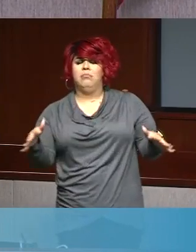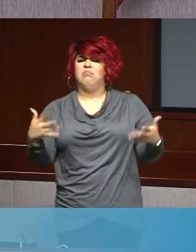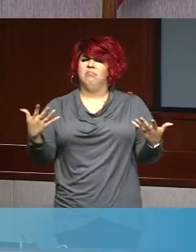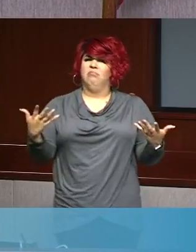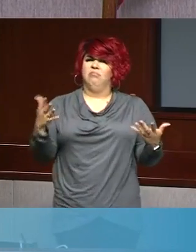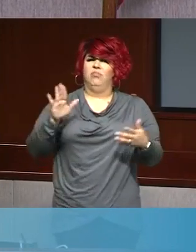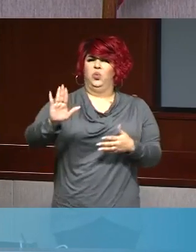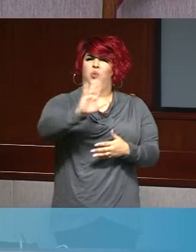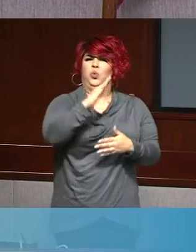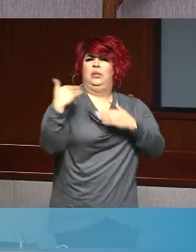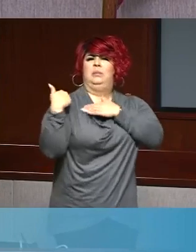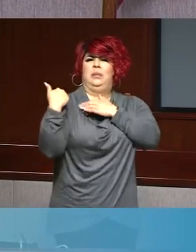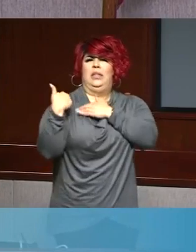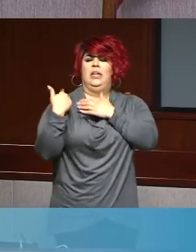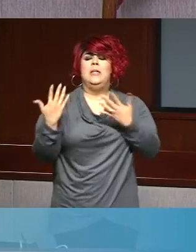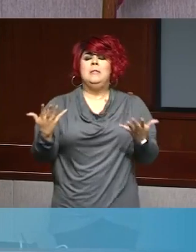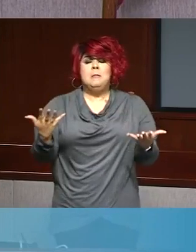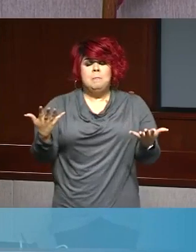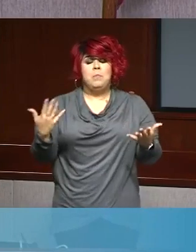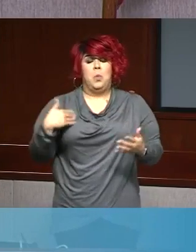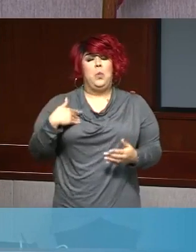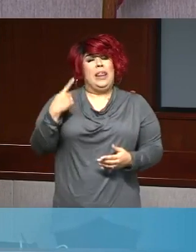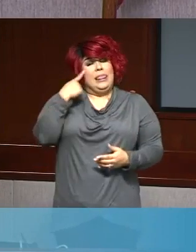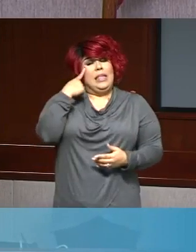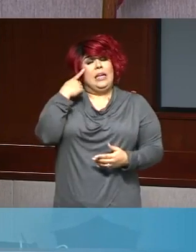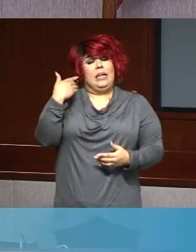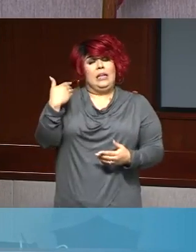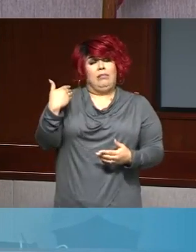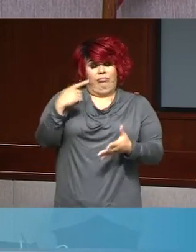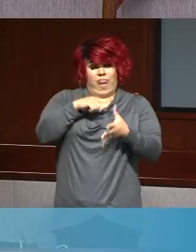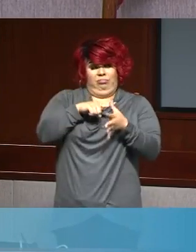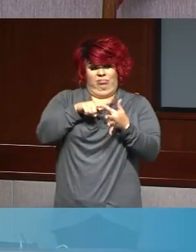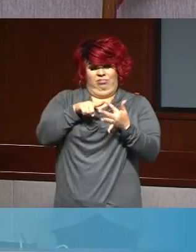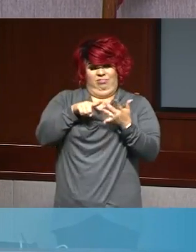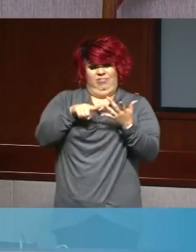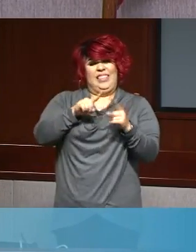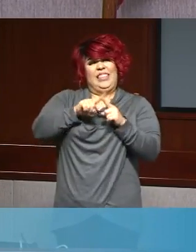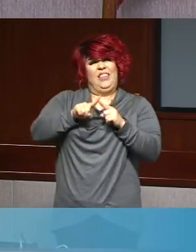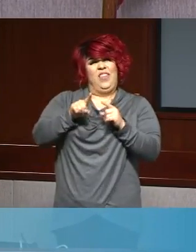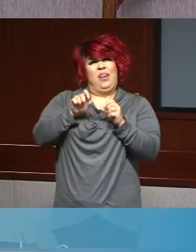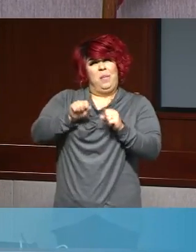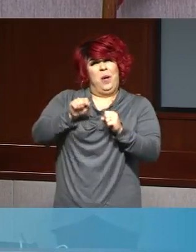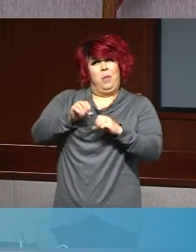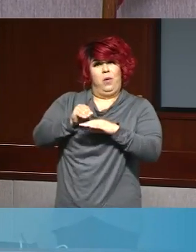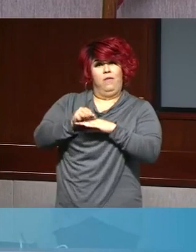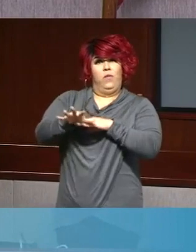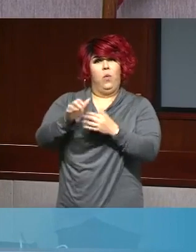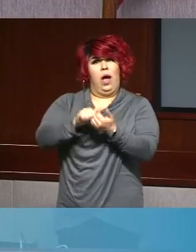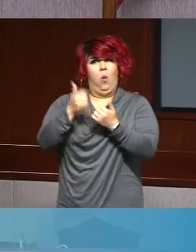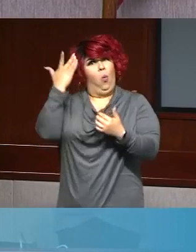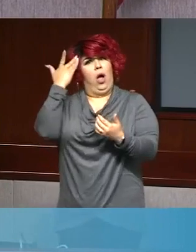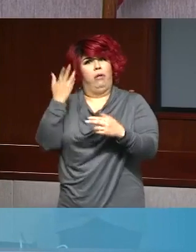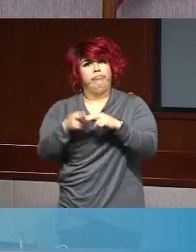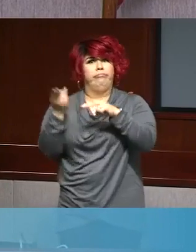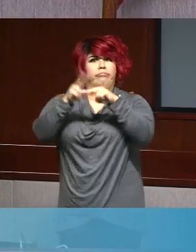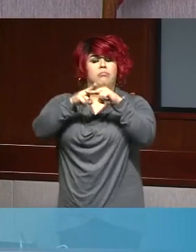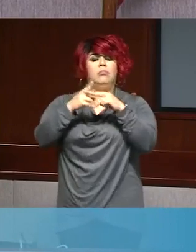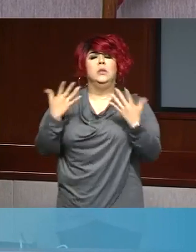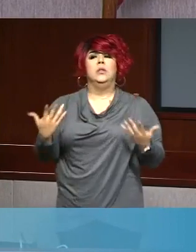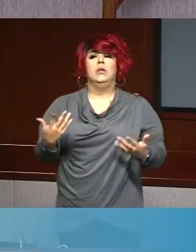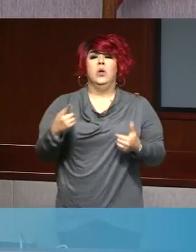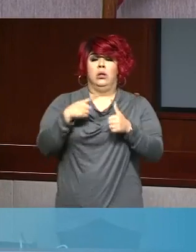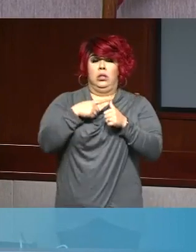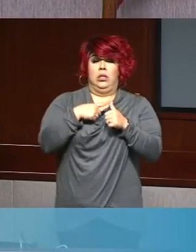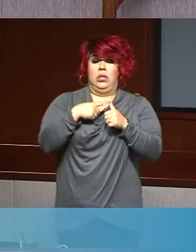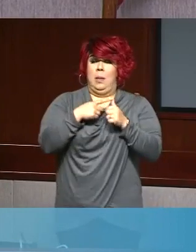of COVID-19. We do think there are multiple factors that play into seeing this increased number of cases. One of the